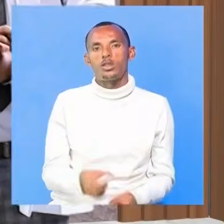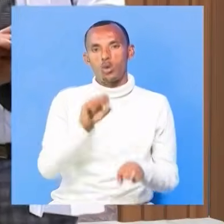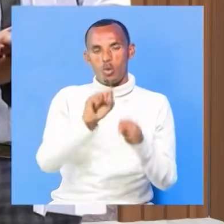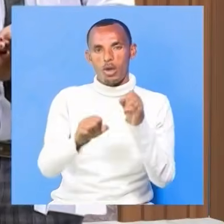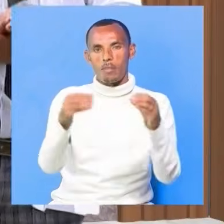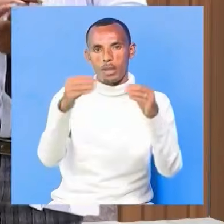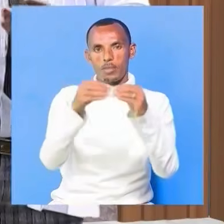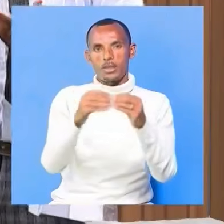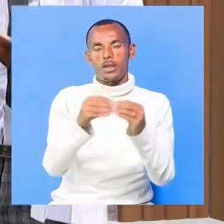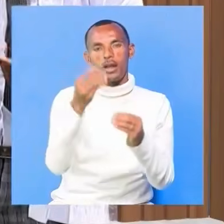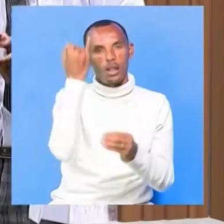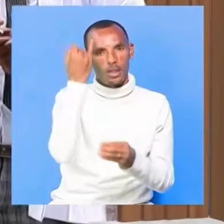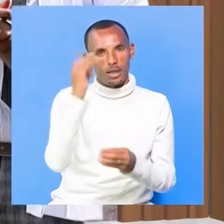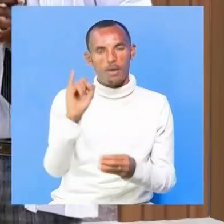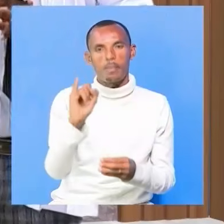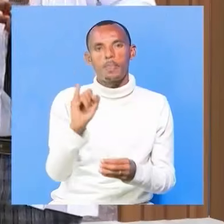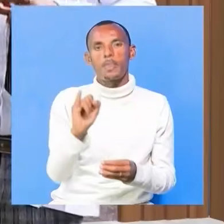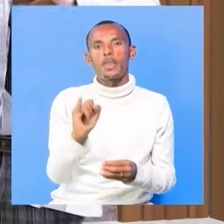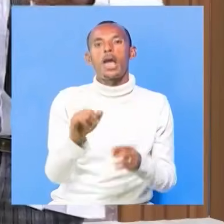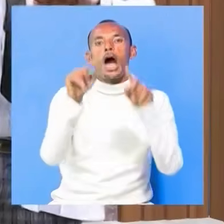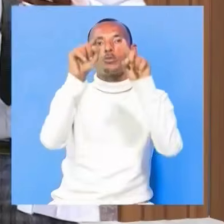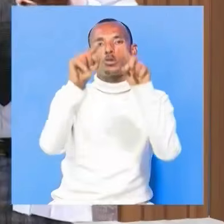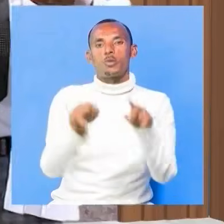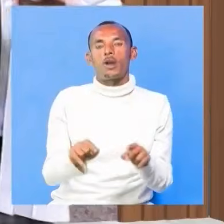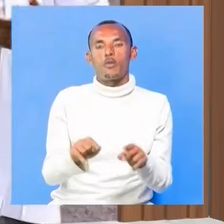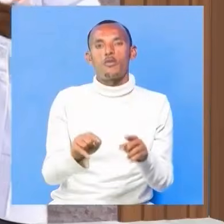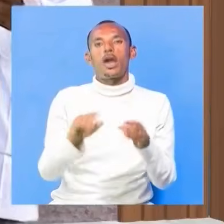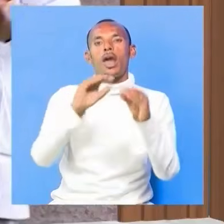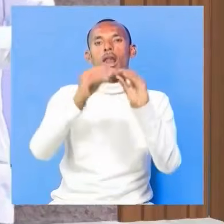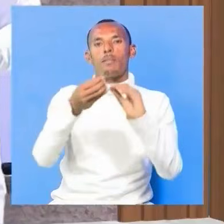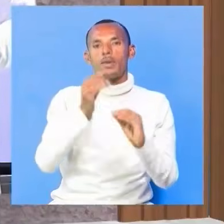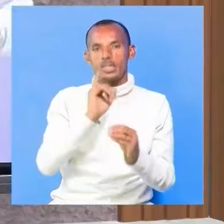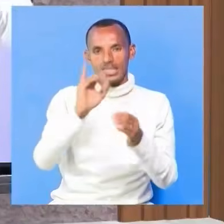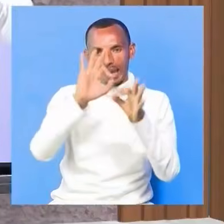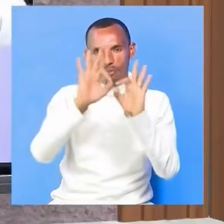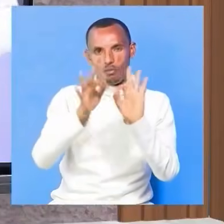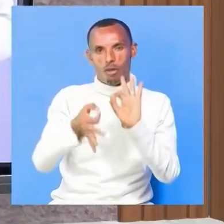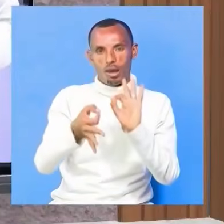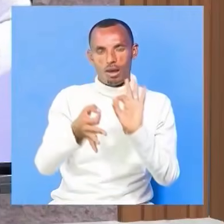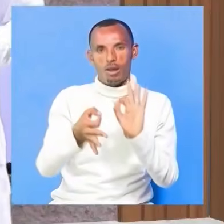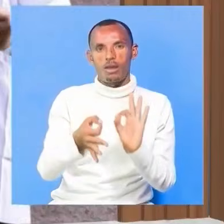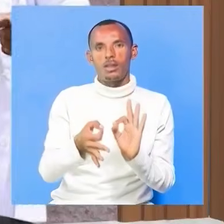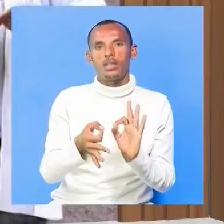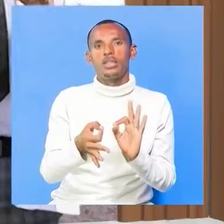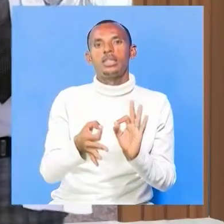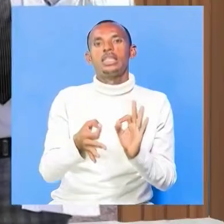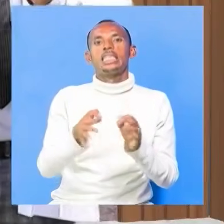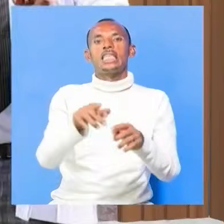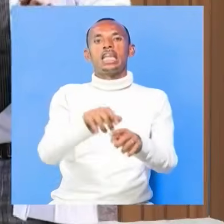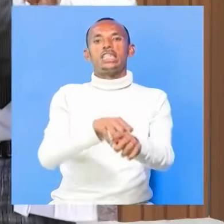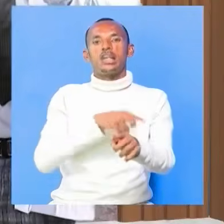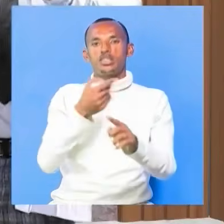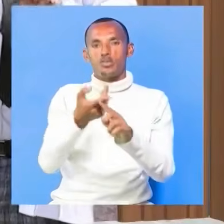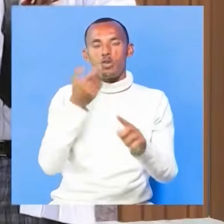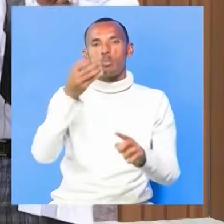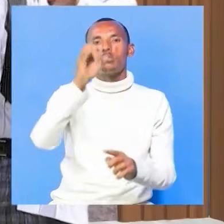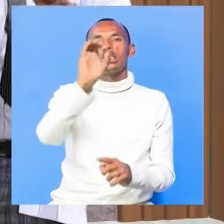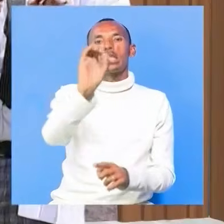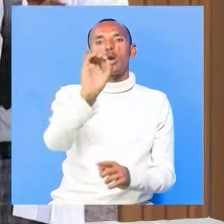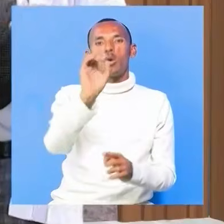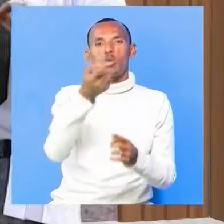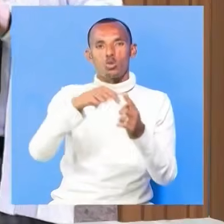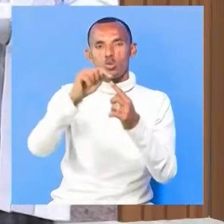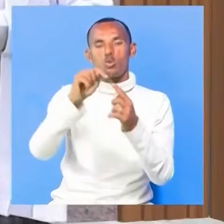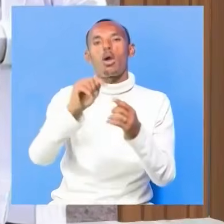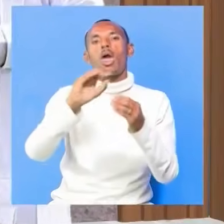so in mathematical term, an absolute value of a number is defined as the distance from